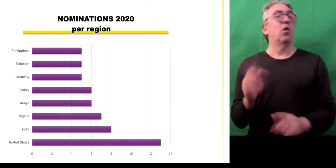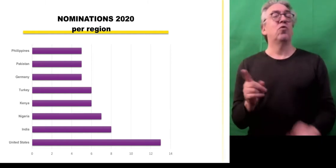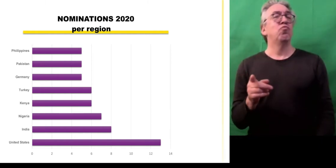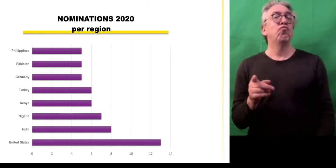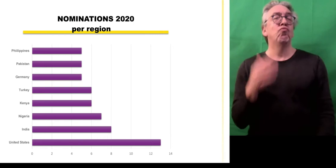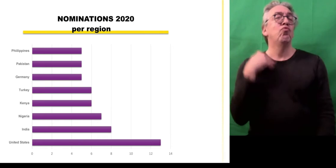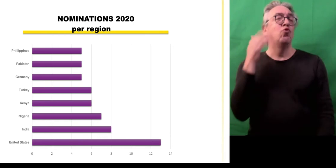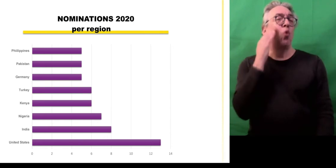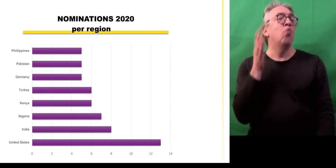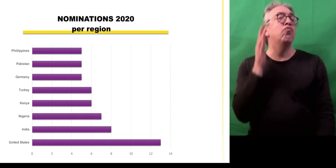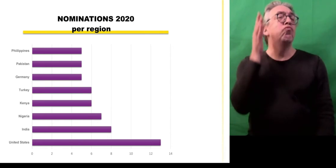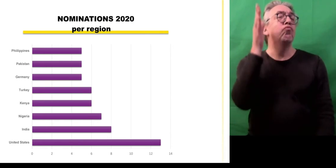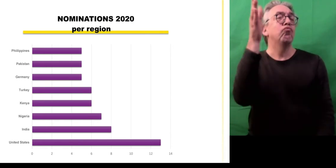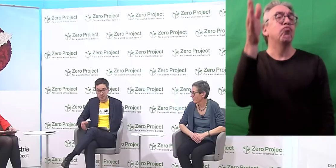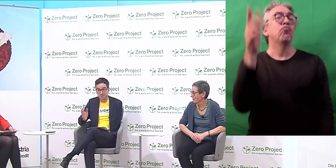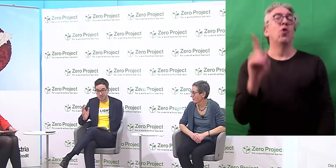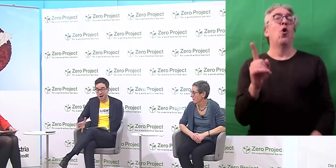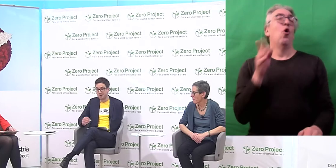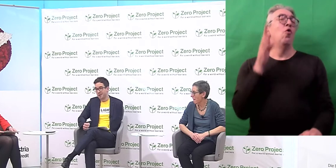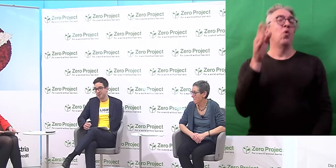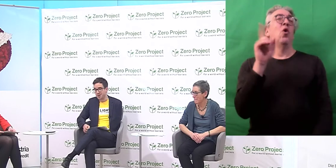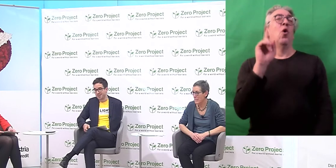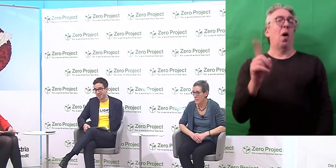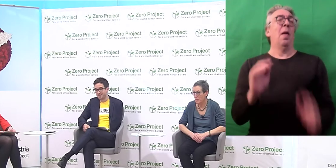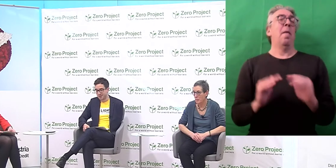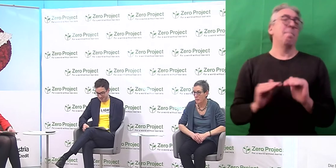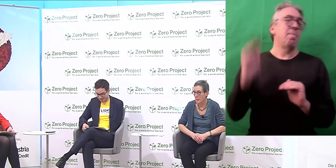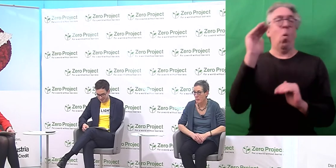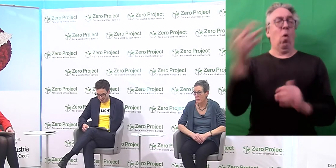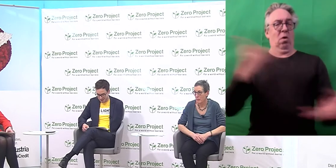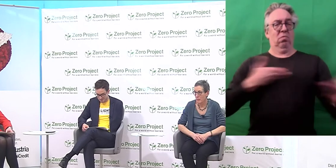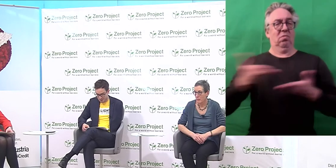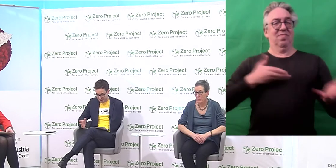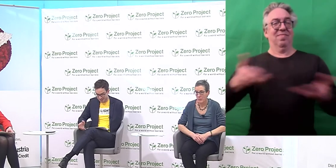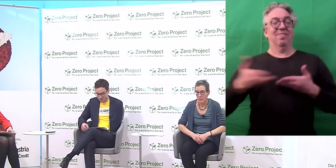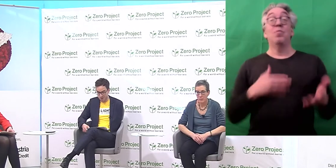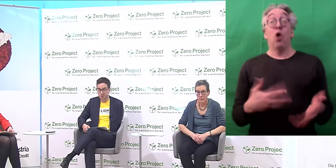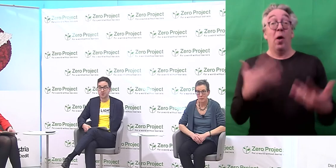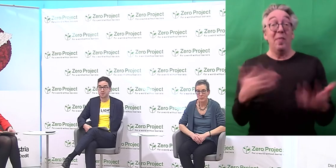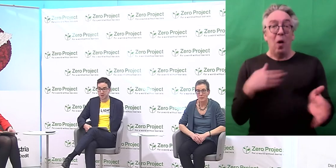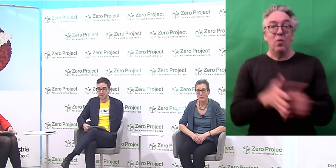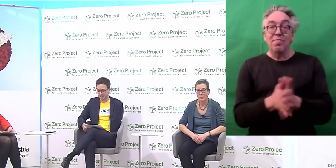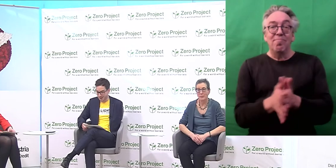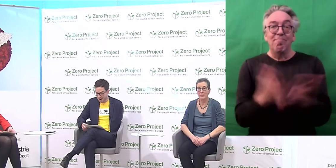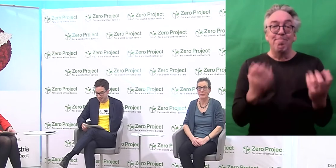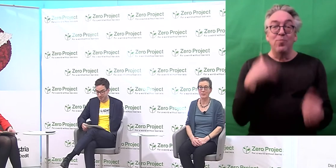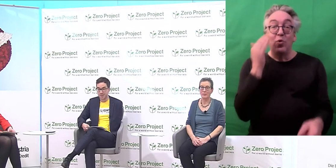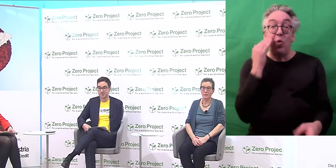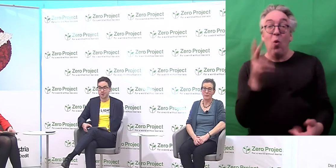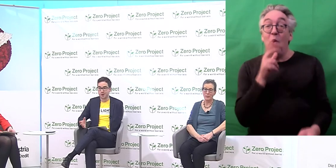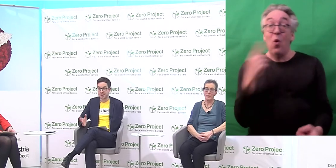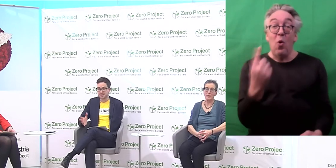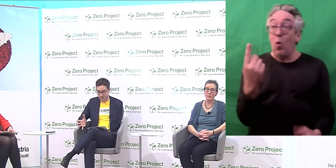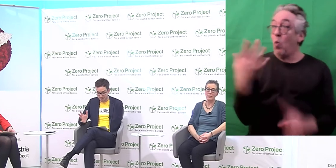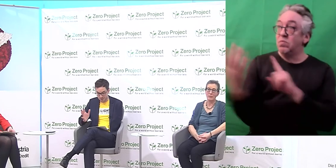other countries as well in the future. But now we are very eagerly waiting to know who the winners are.